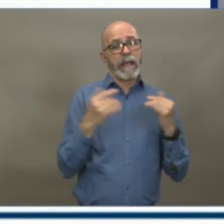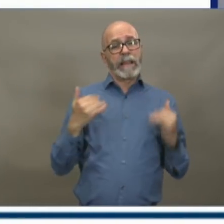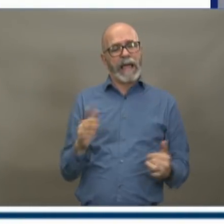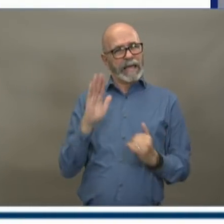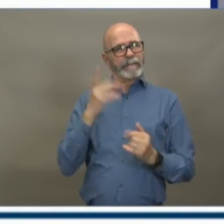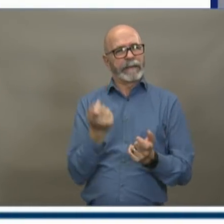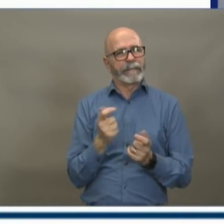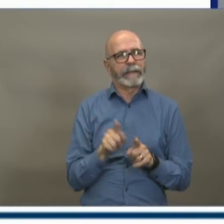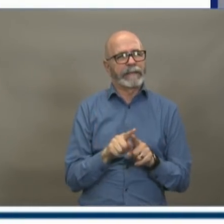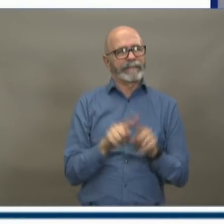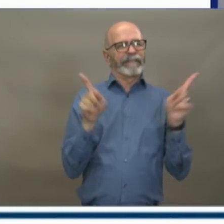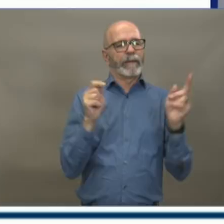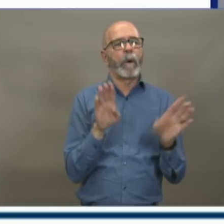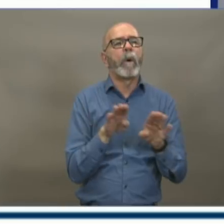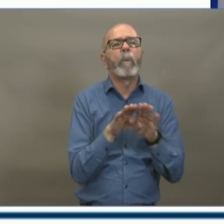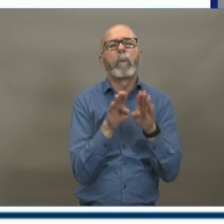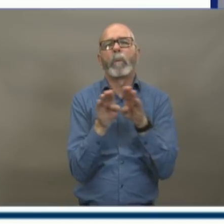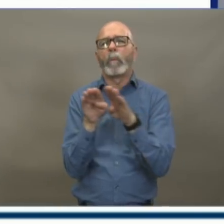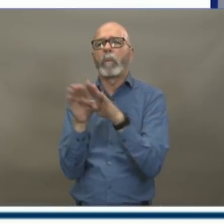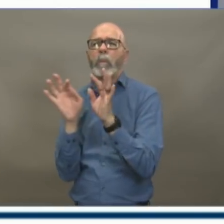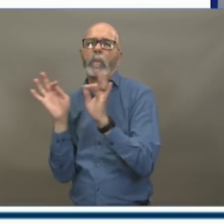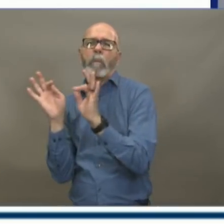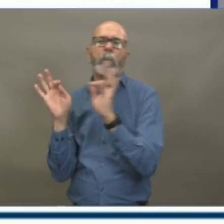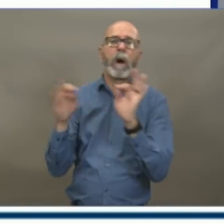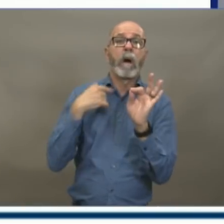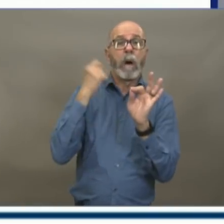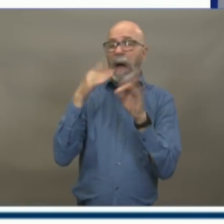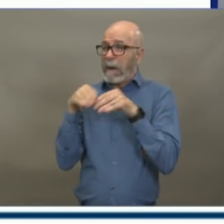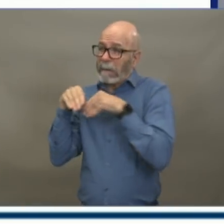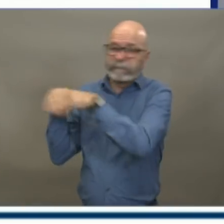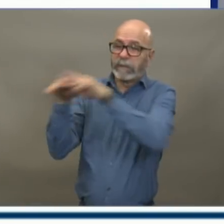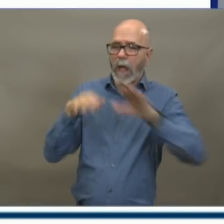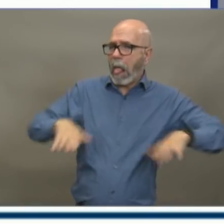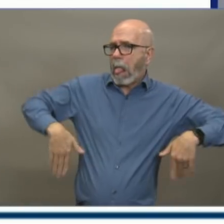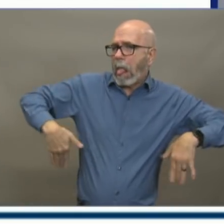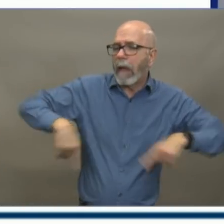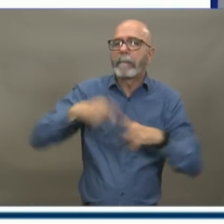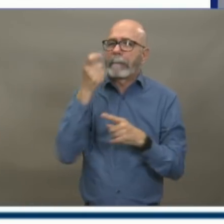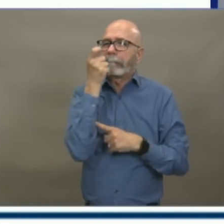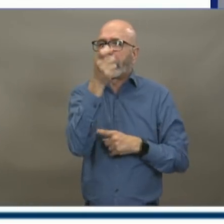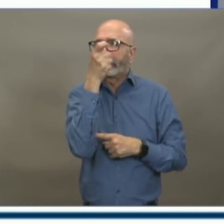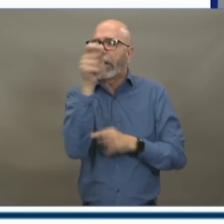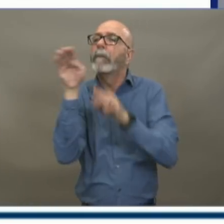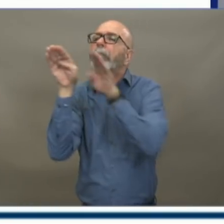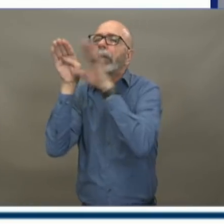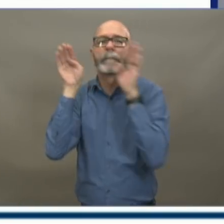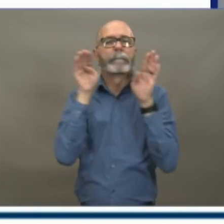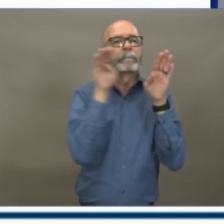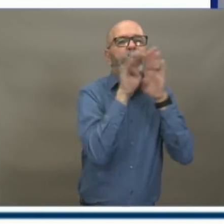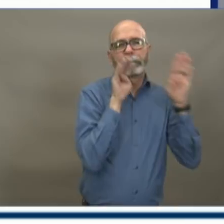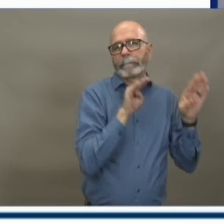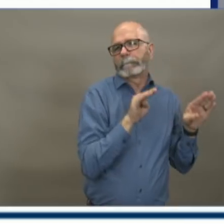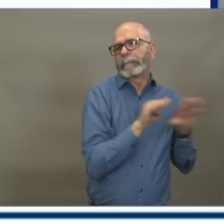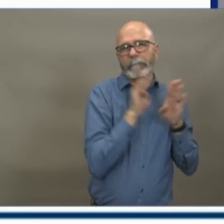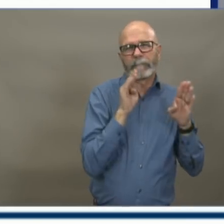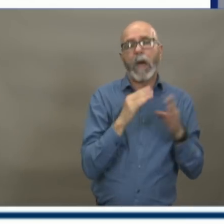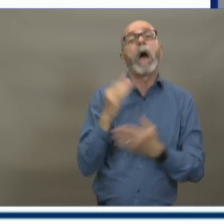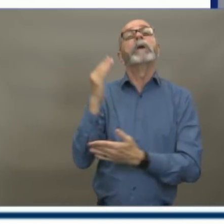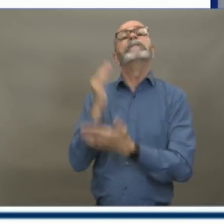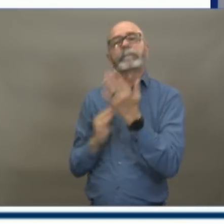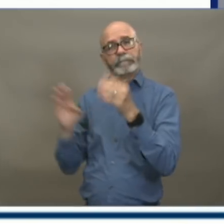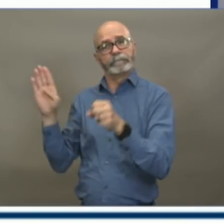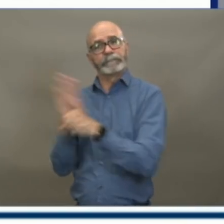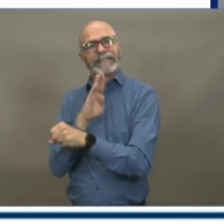done that this go-around. I think the business community it will be impacted, certainly. I think here in HRM when it